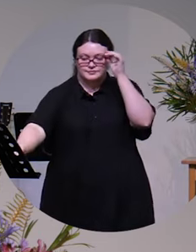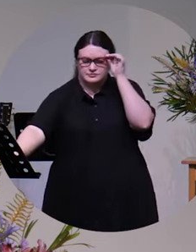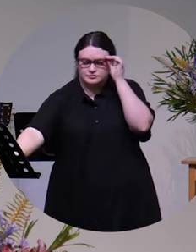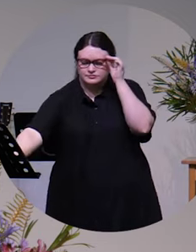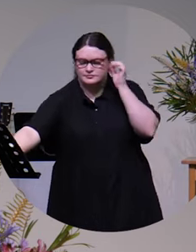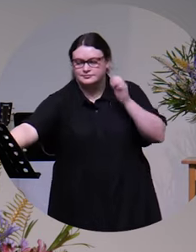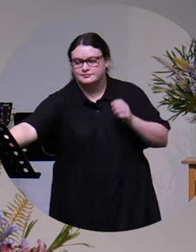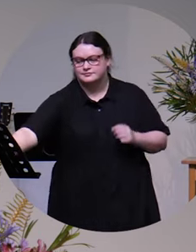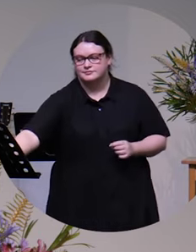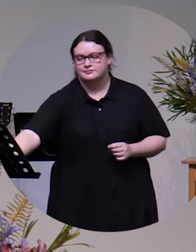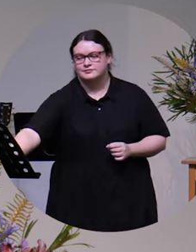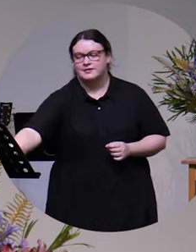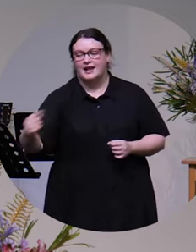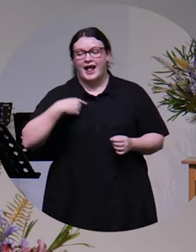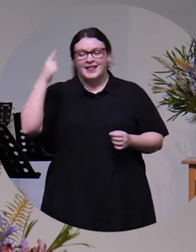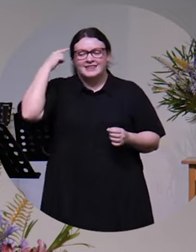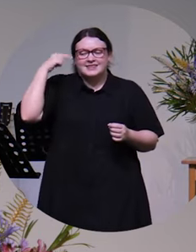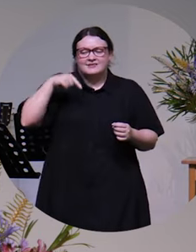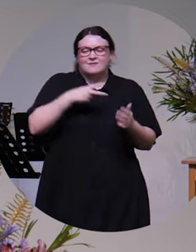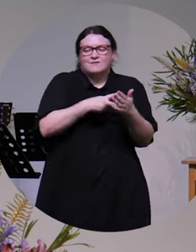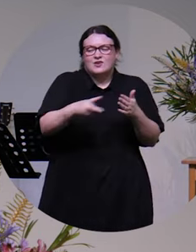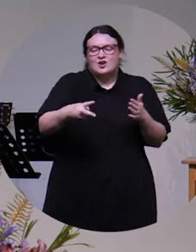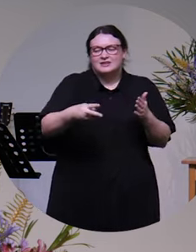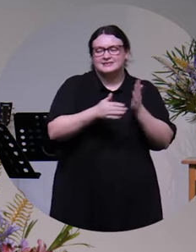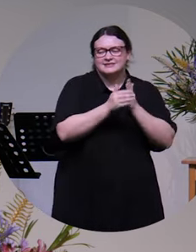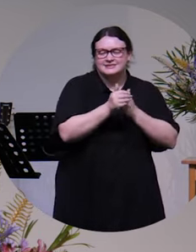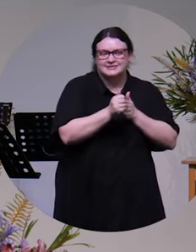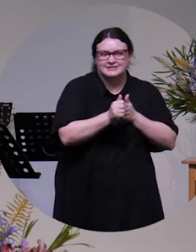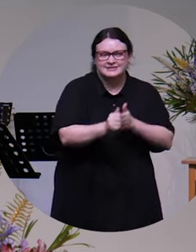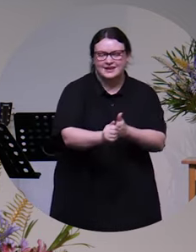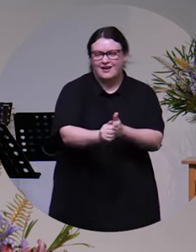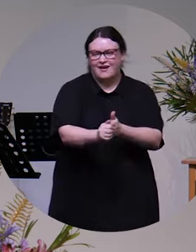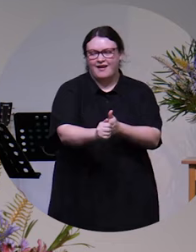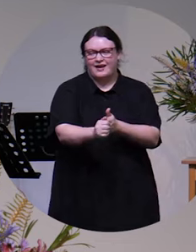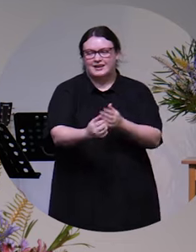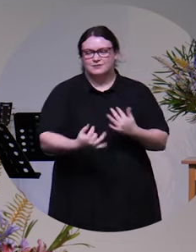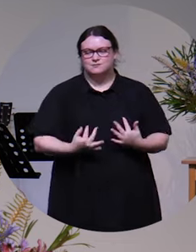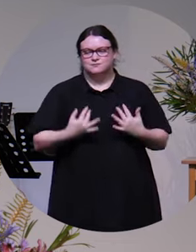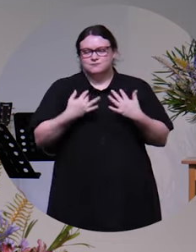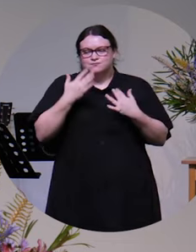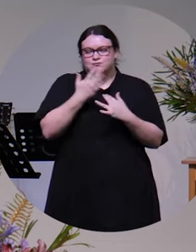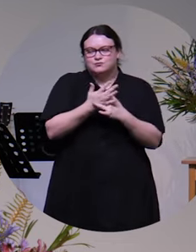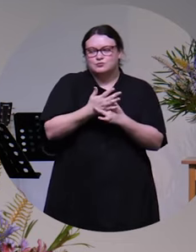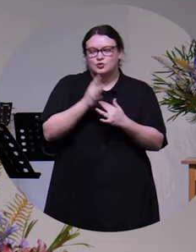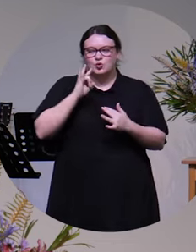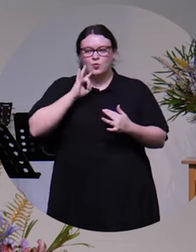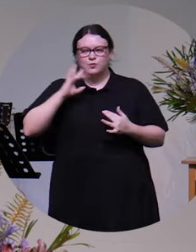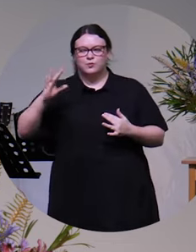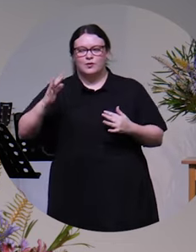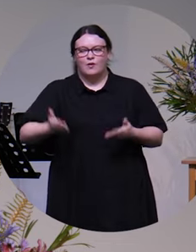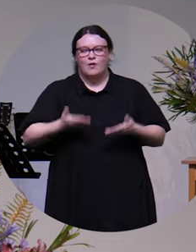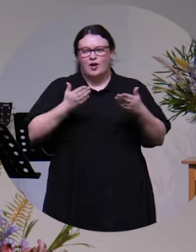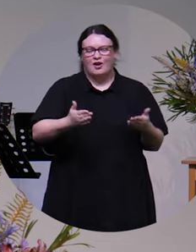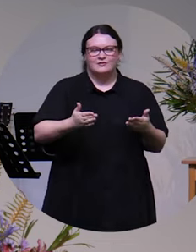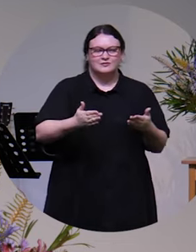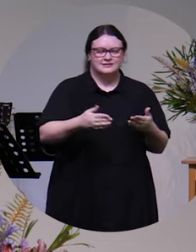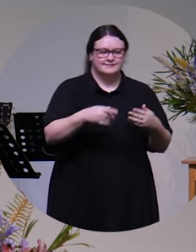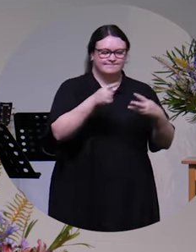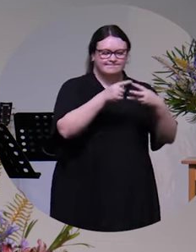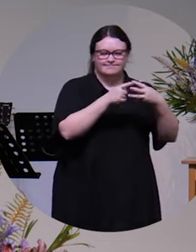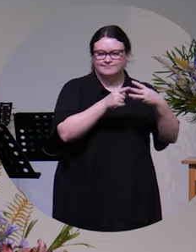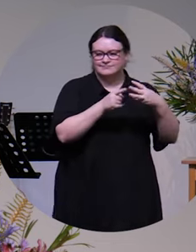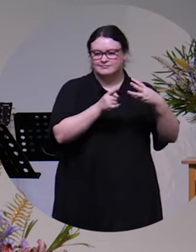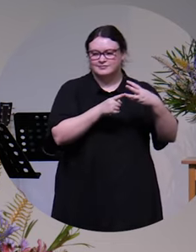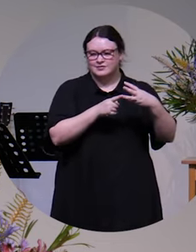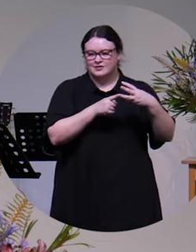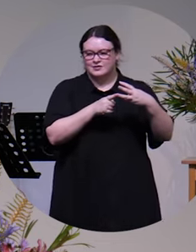explanation, and proclamation. That Jesus as God came into the life of the world as a human being, but was